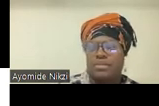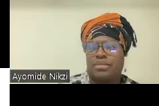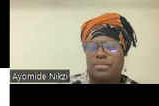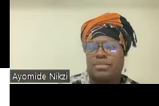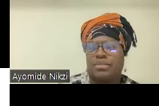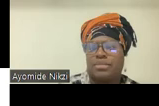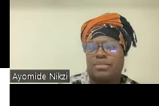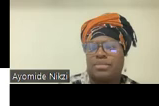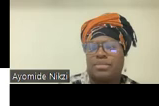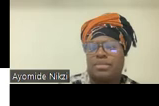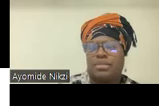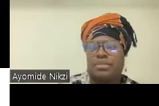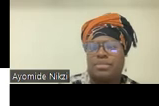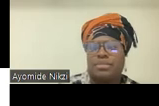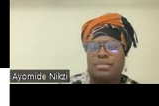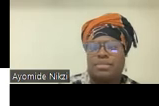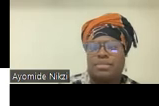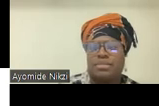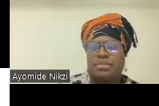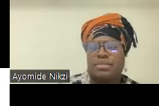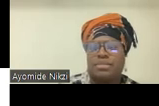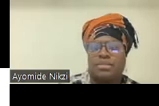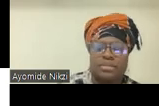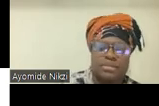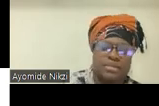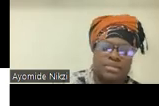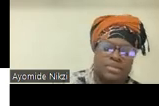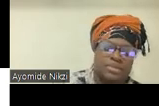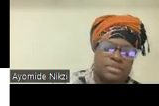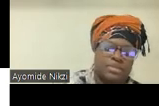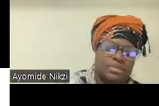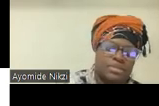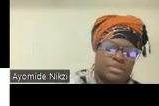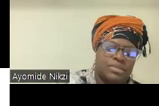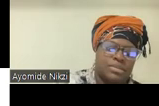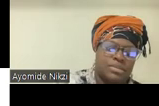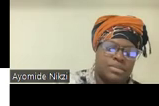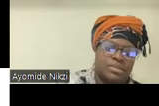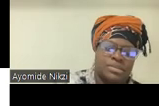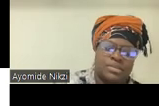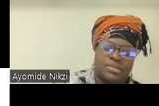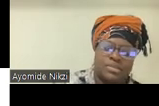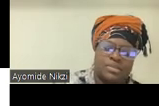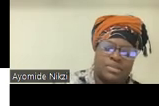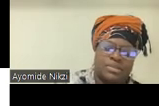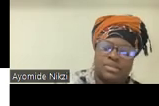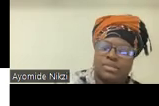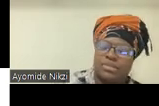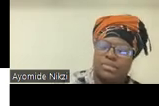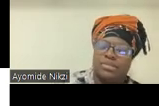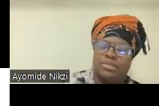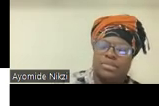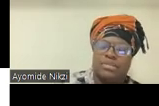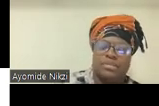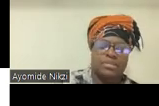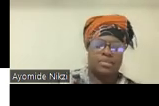what the idea of that was? I think this came out of, you know, some other, I can't remember what the source is. I